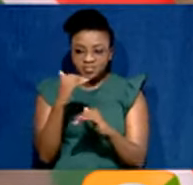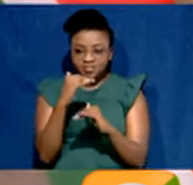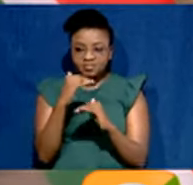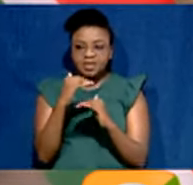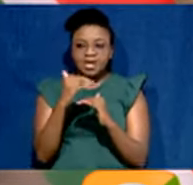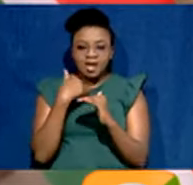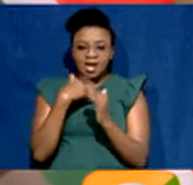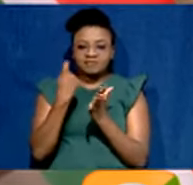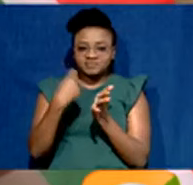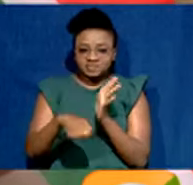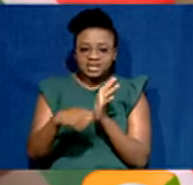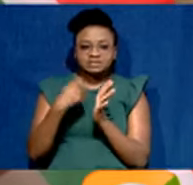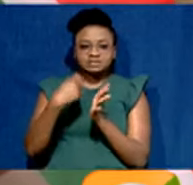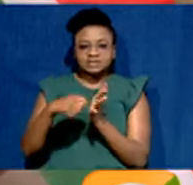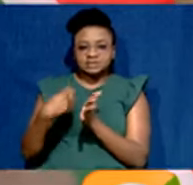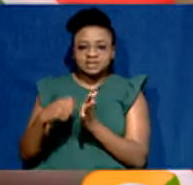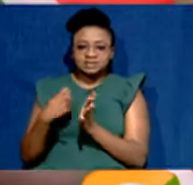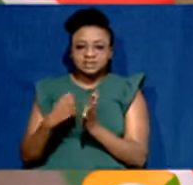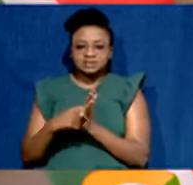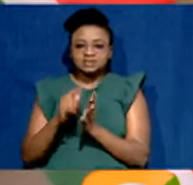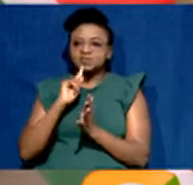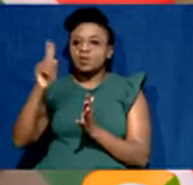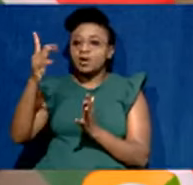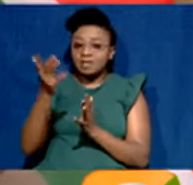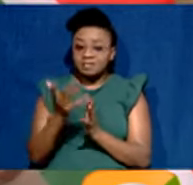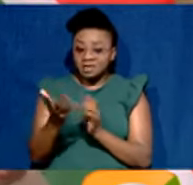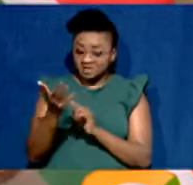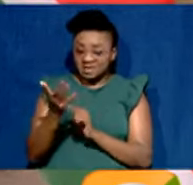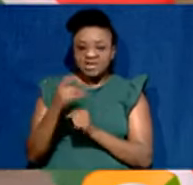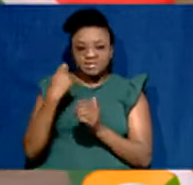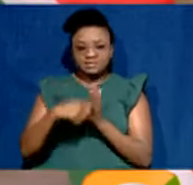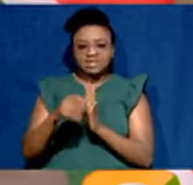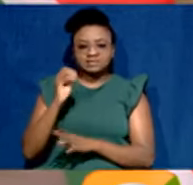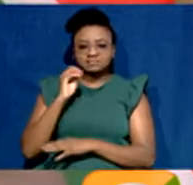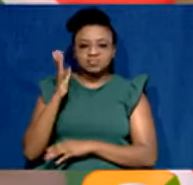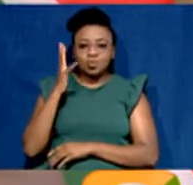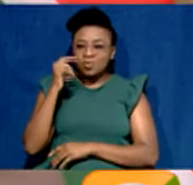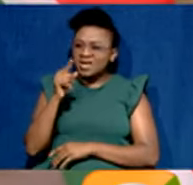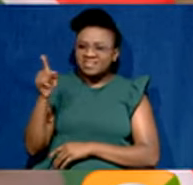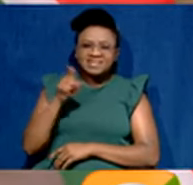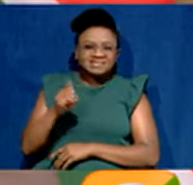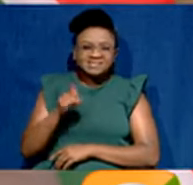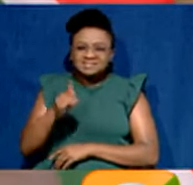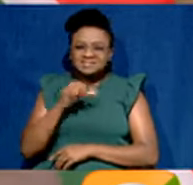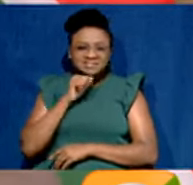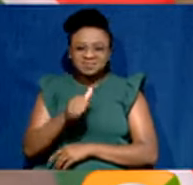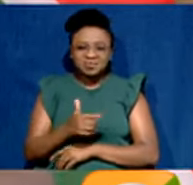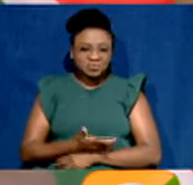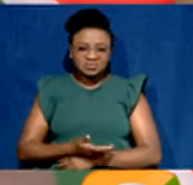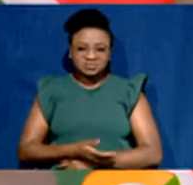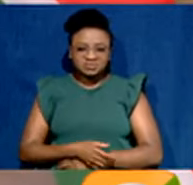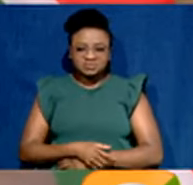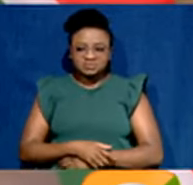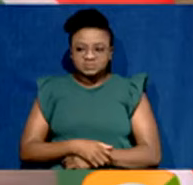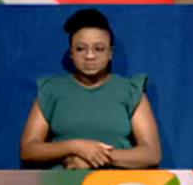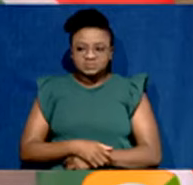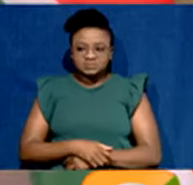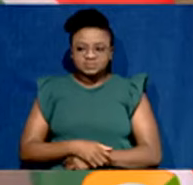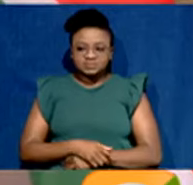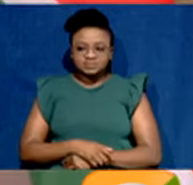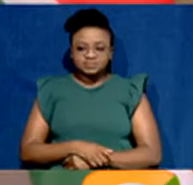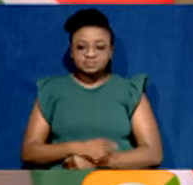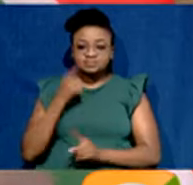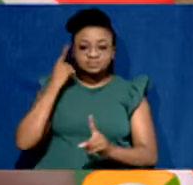the import of these unnecessary imports of products into Kenya, so that we can